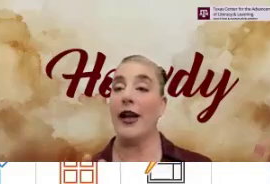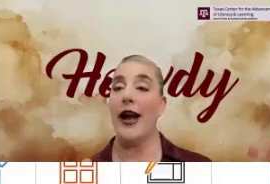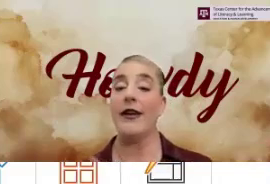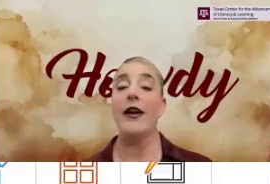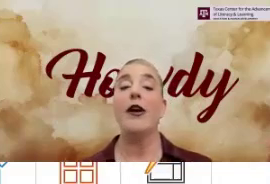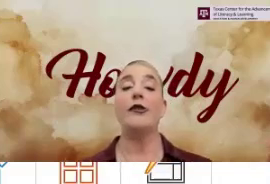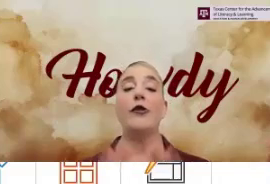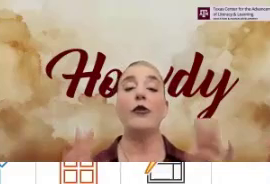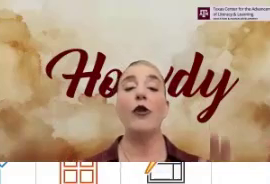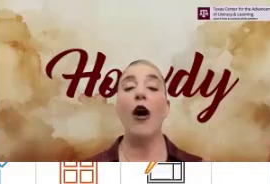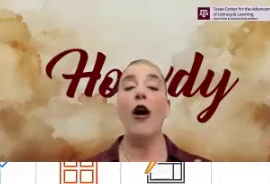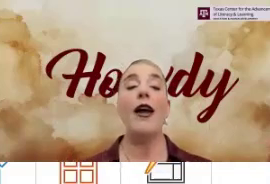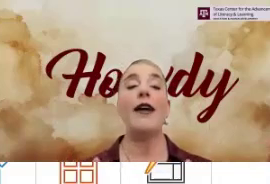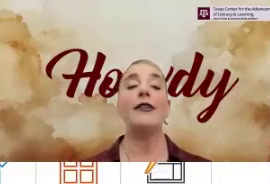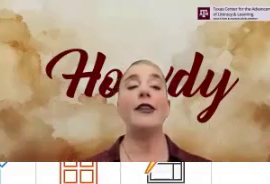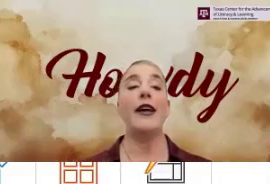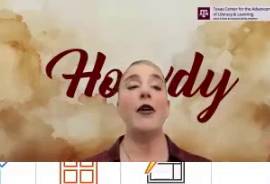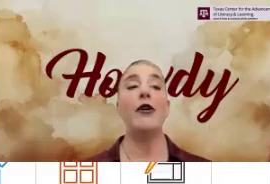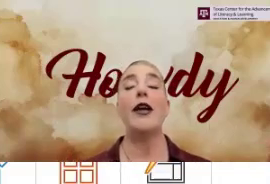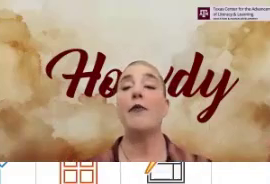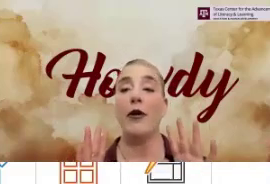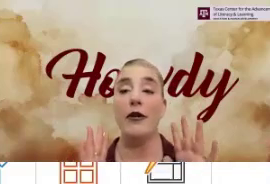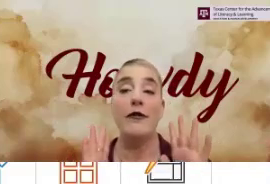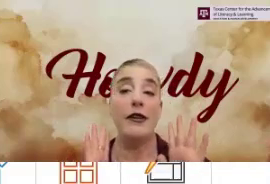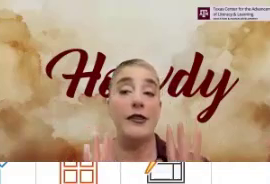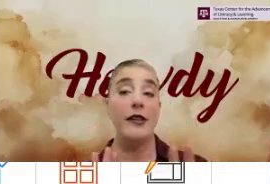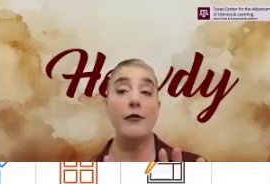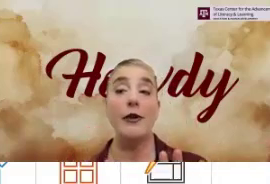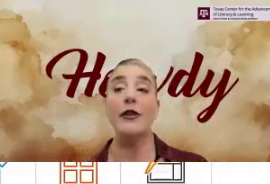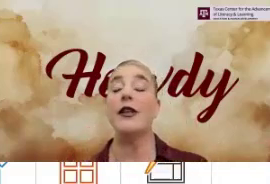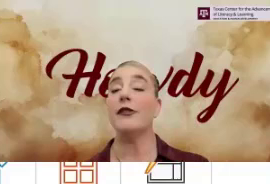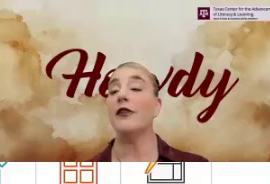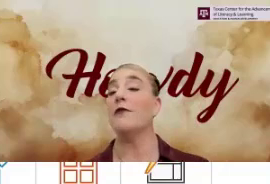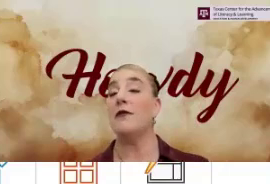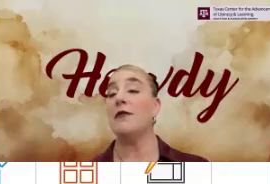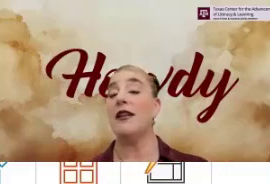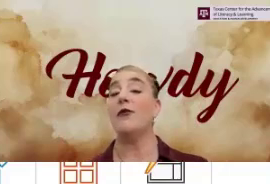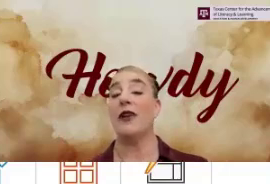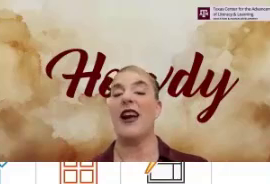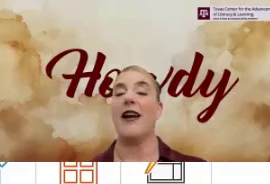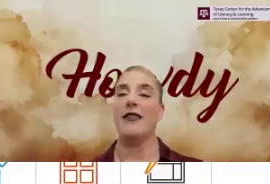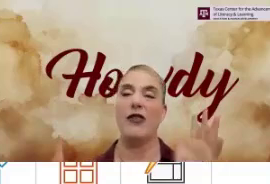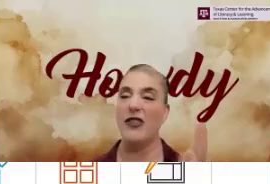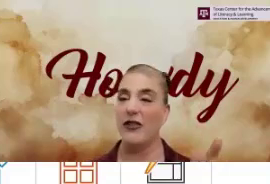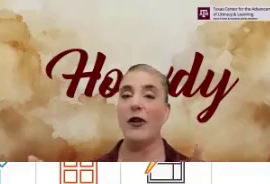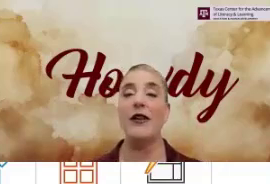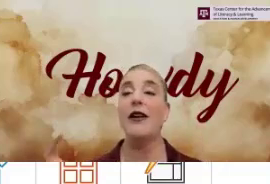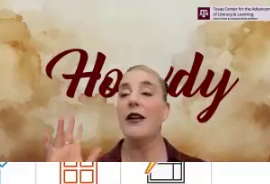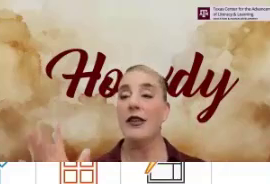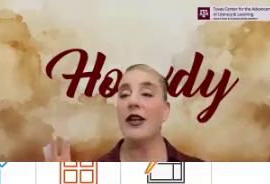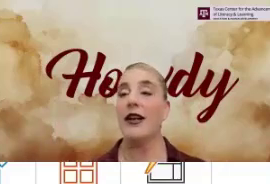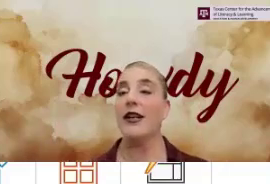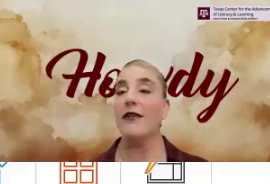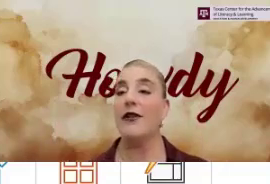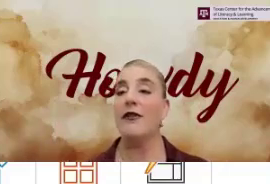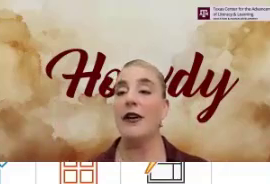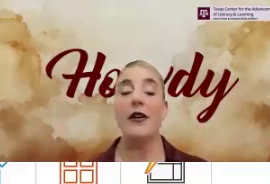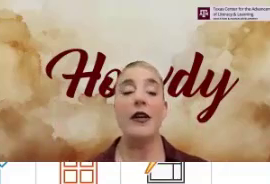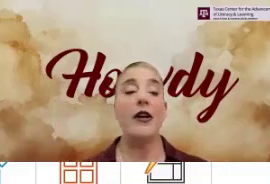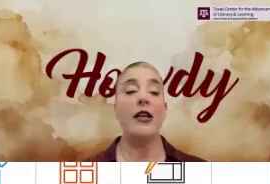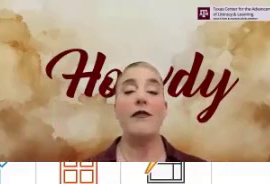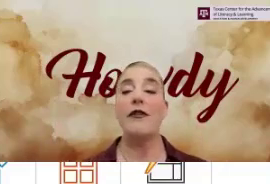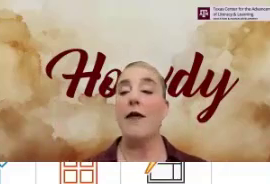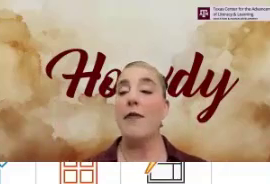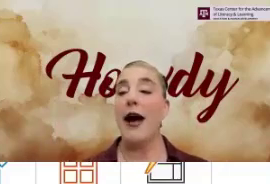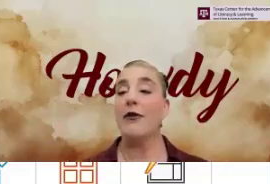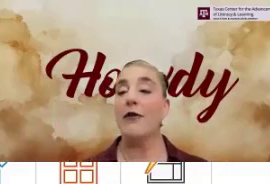follow WCAG. So the law has said, okay, part of the accessibility is going to be meeting WCAG. So I just wanted to kind of give you